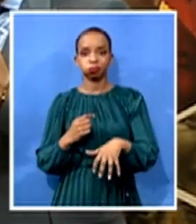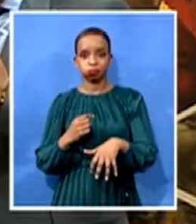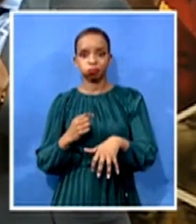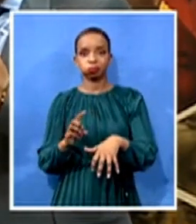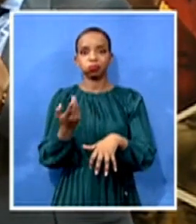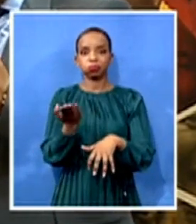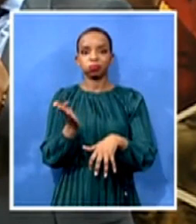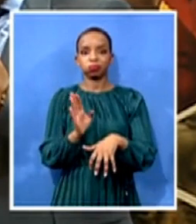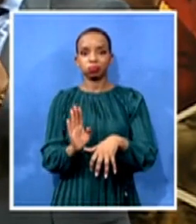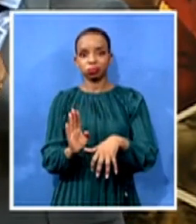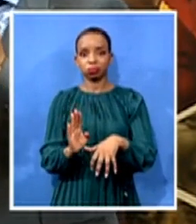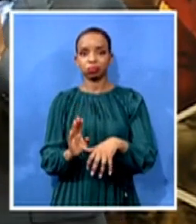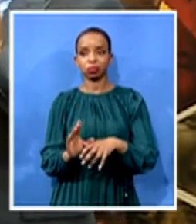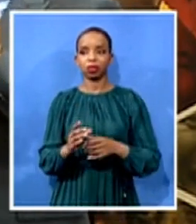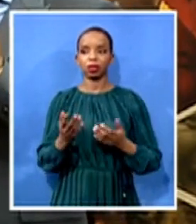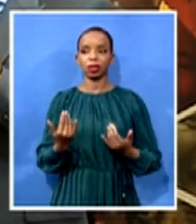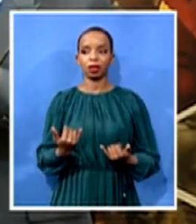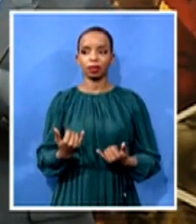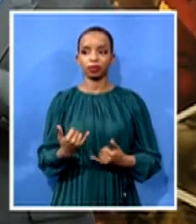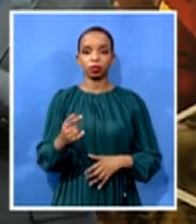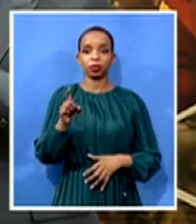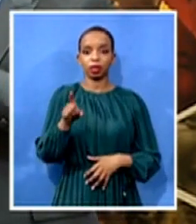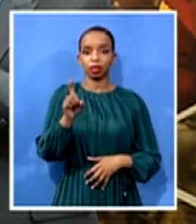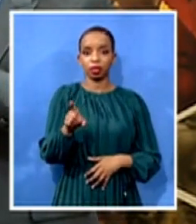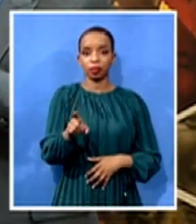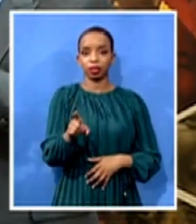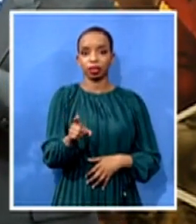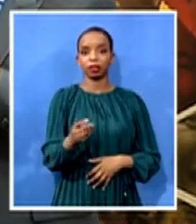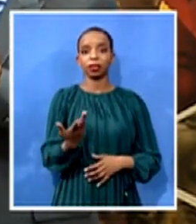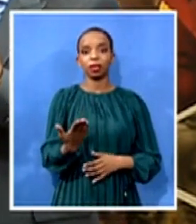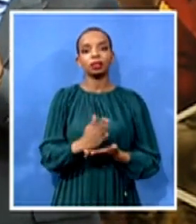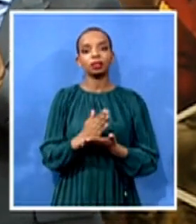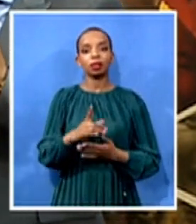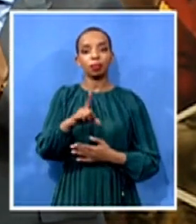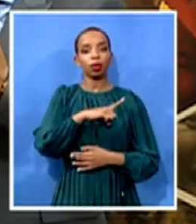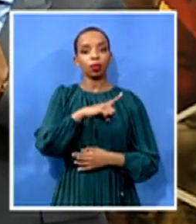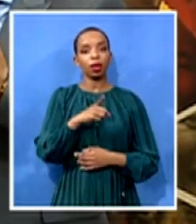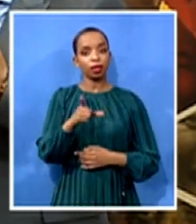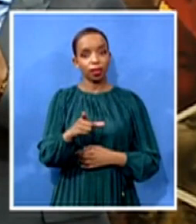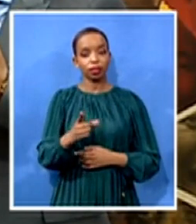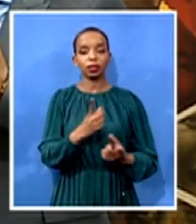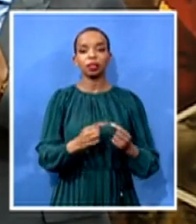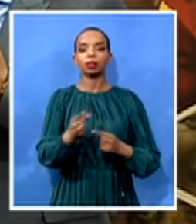affected by staff who had COVID-19 positive infections.